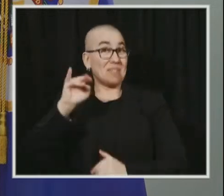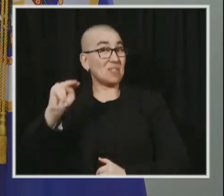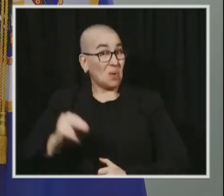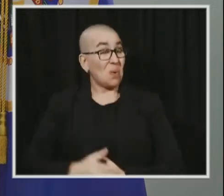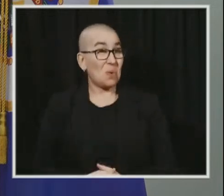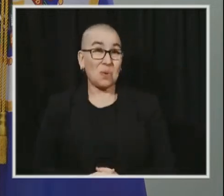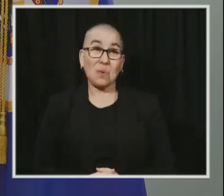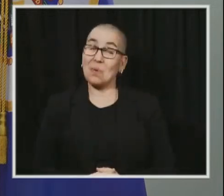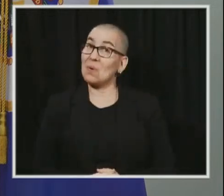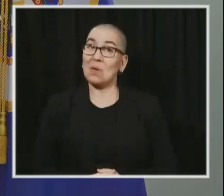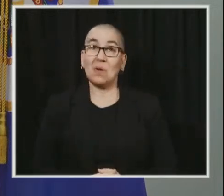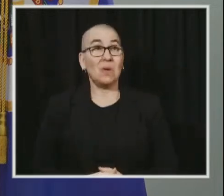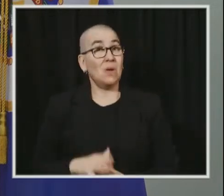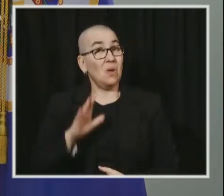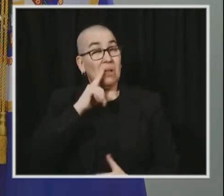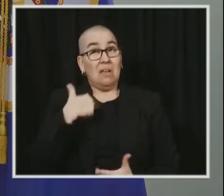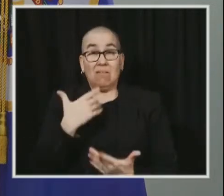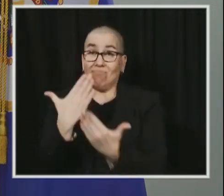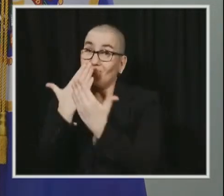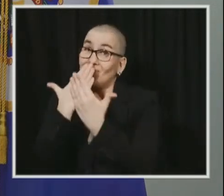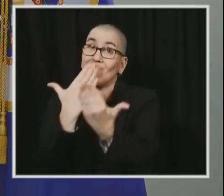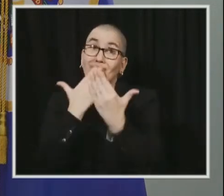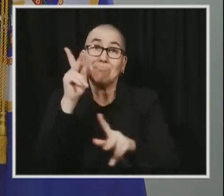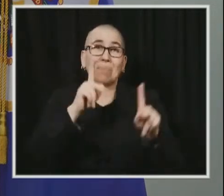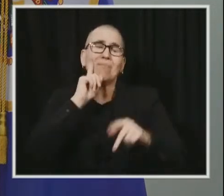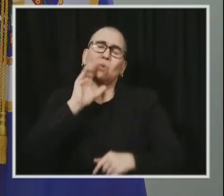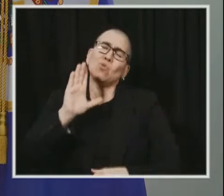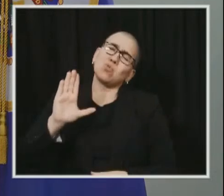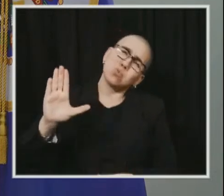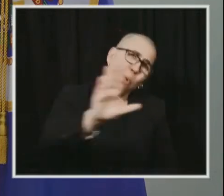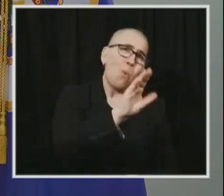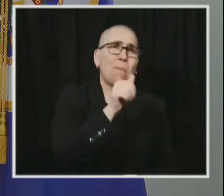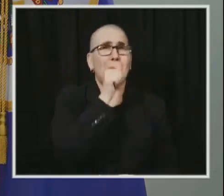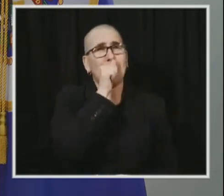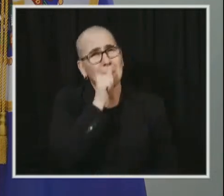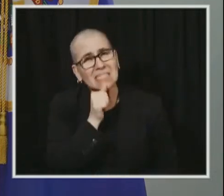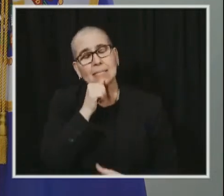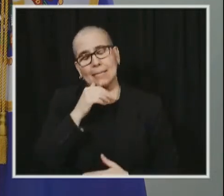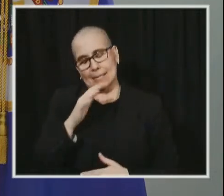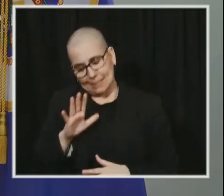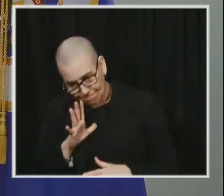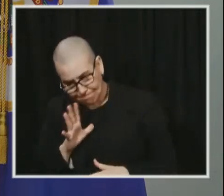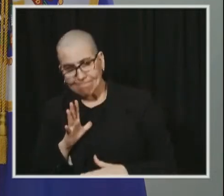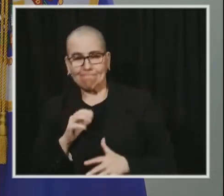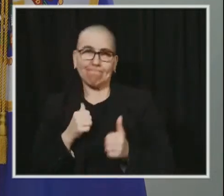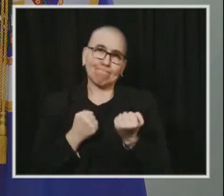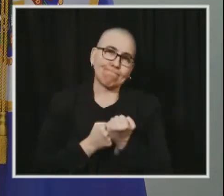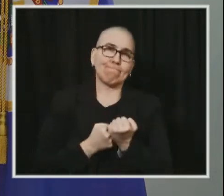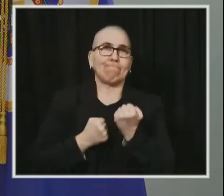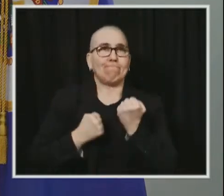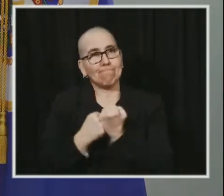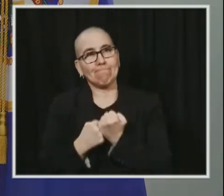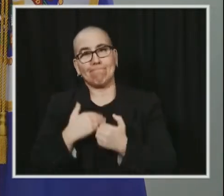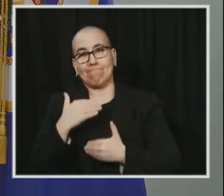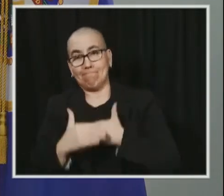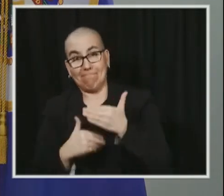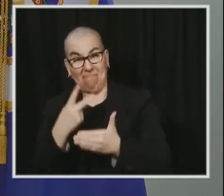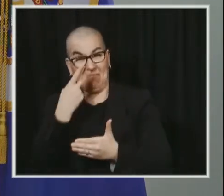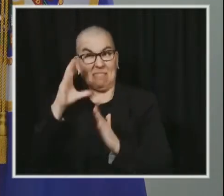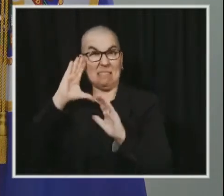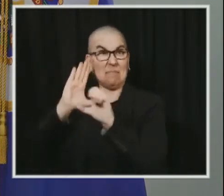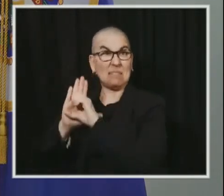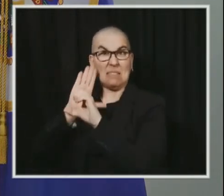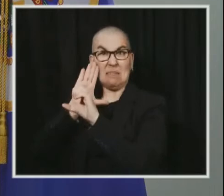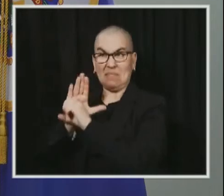people to thank. There's going to take some patience to get there. But as you can see, and we'll quickly in the near future